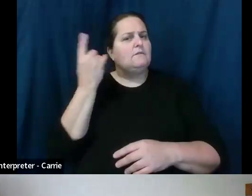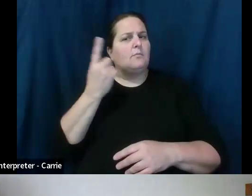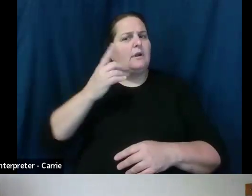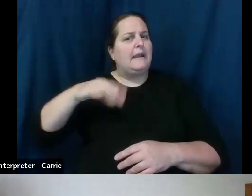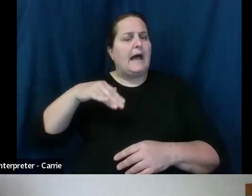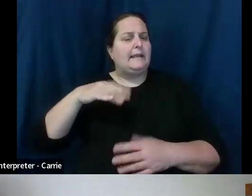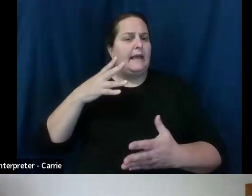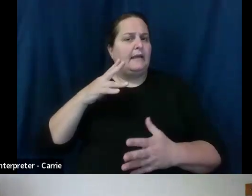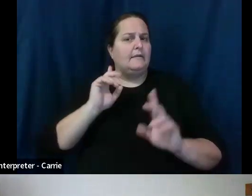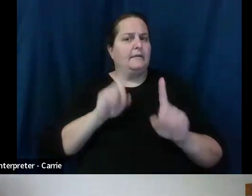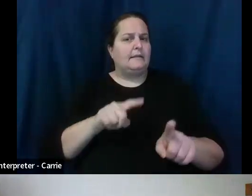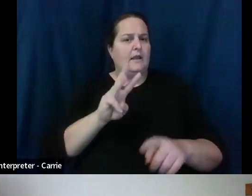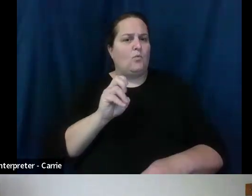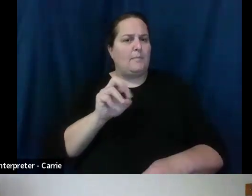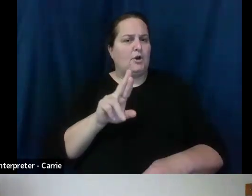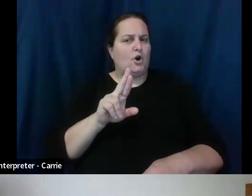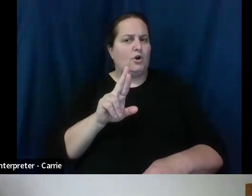attend a username?